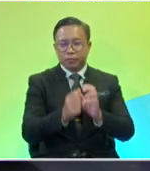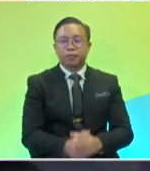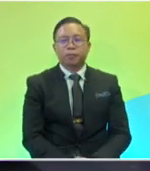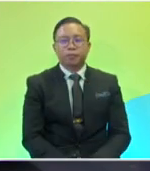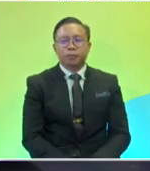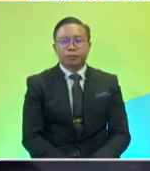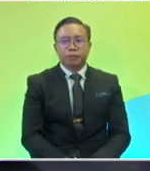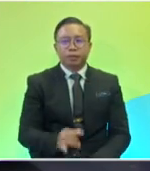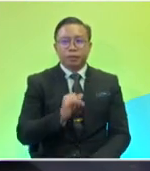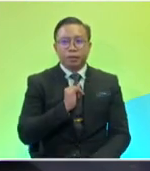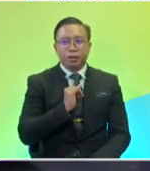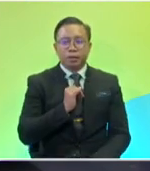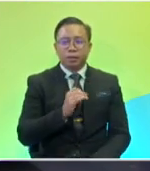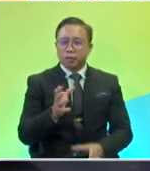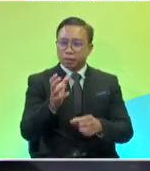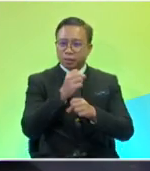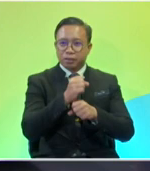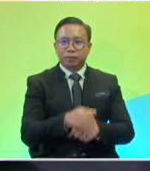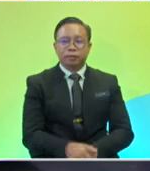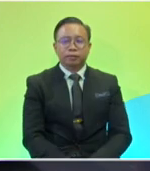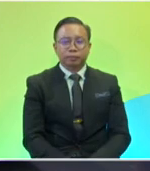I get a bingo, right?